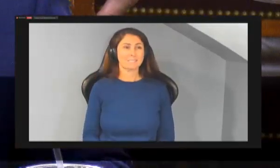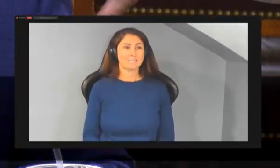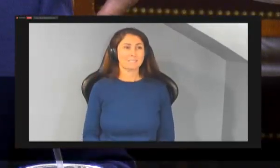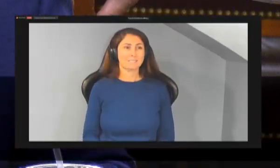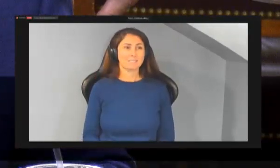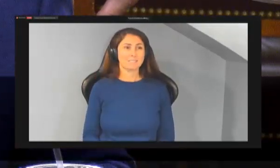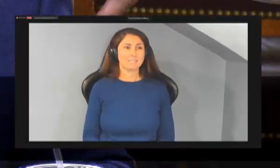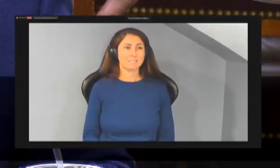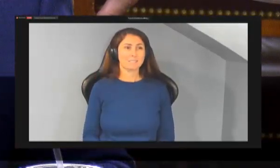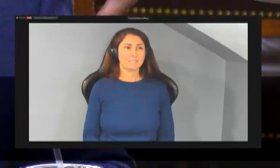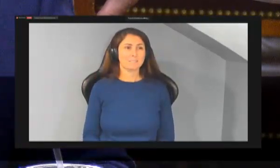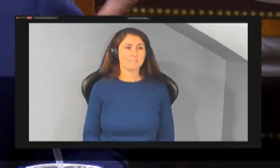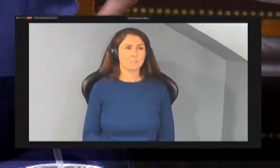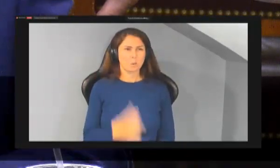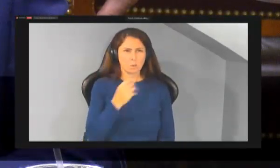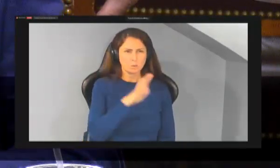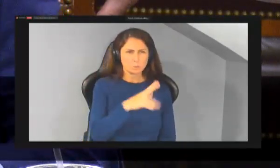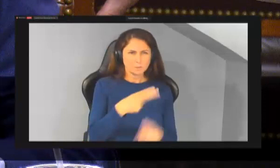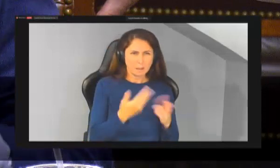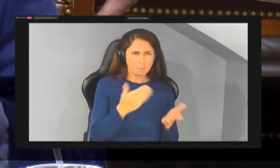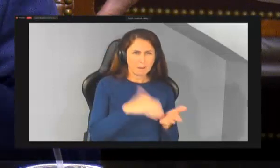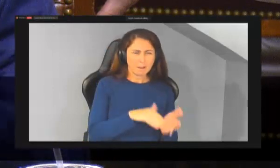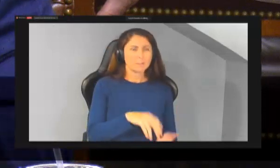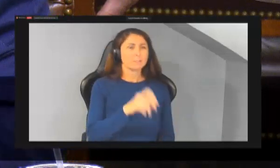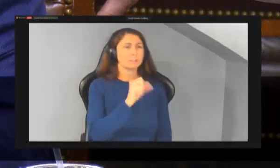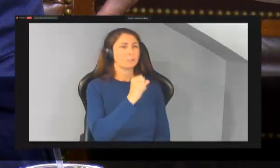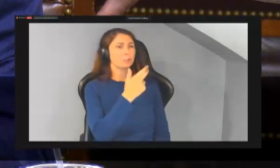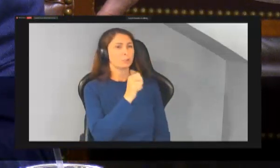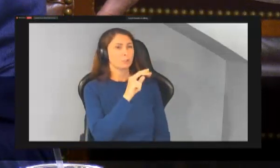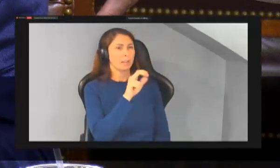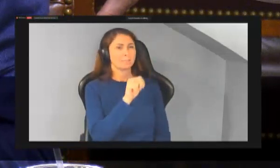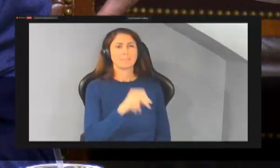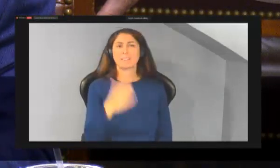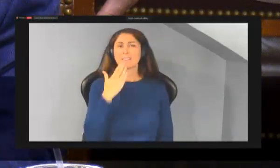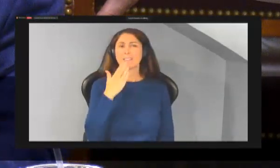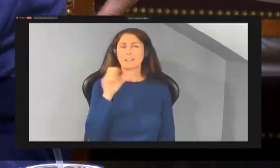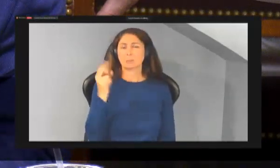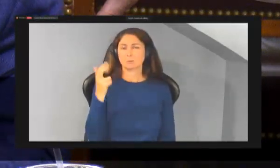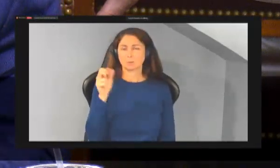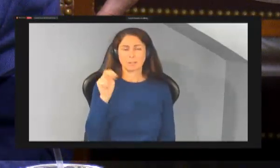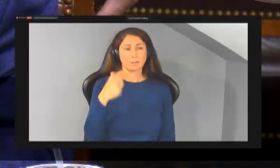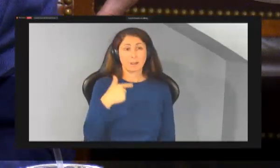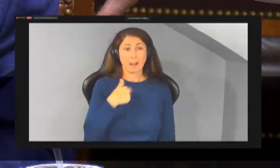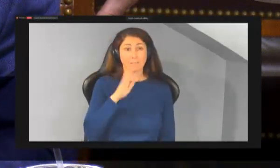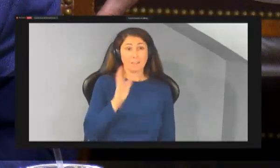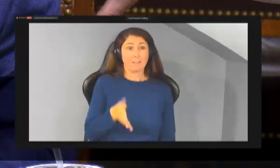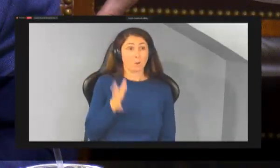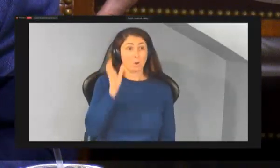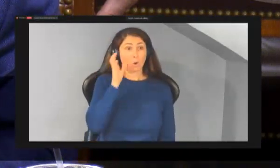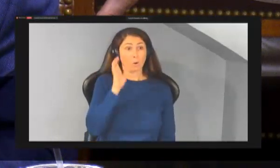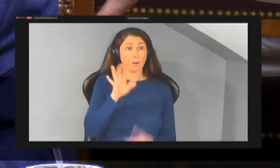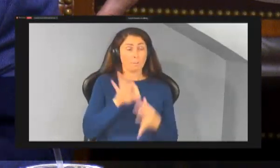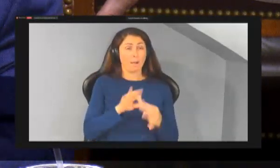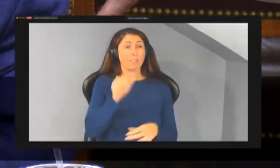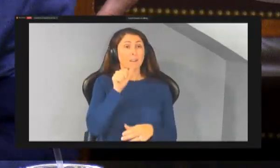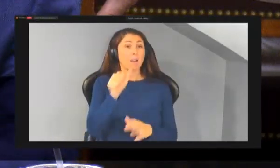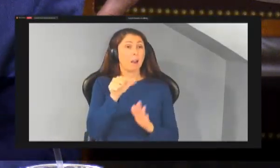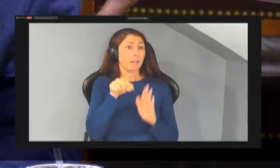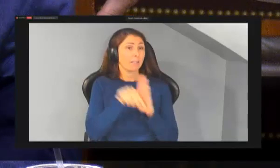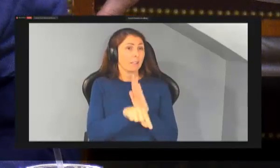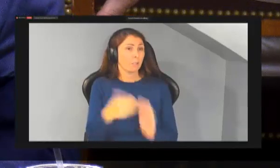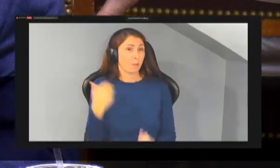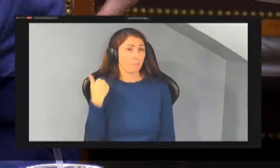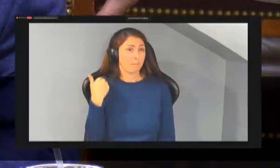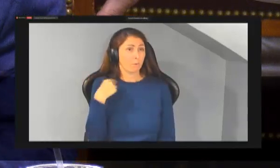I'm sorry, what was your name again? Shannon. Okay, thank you, Shannon. So I've never heard about the non-lethal before, and you explained